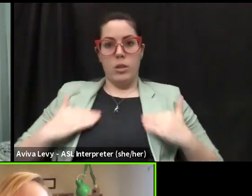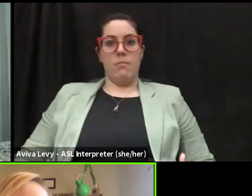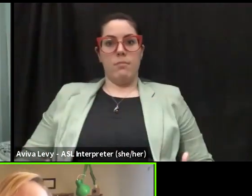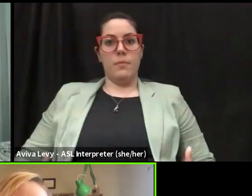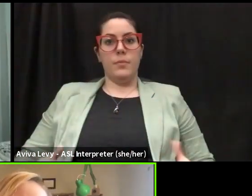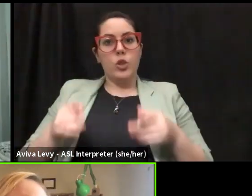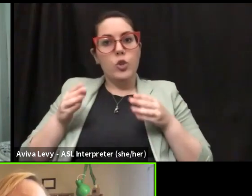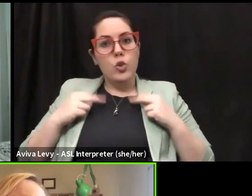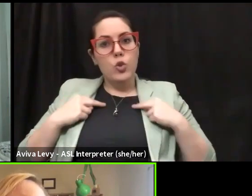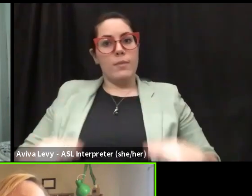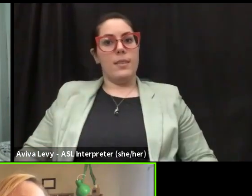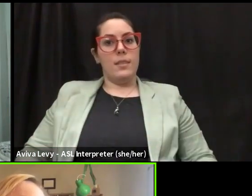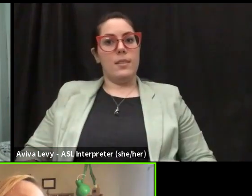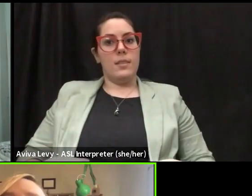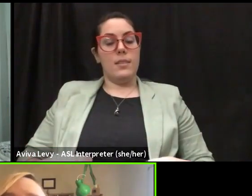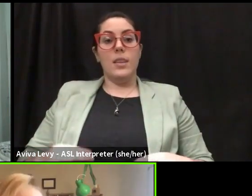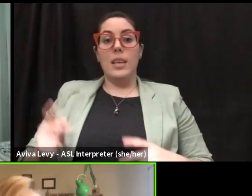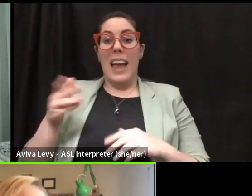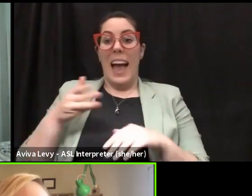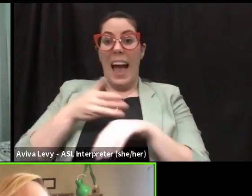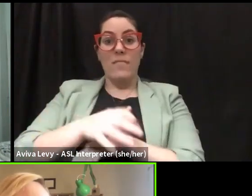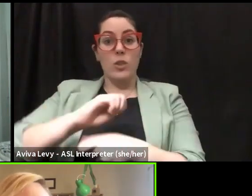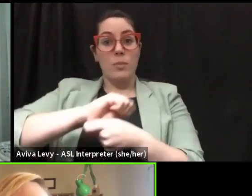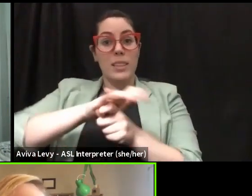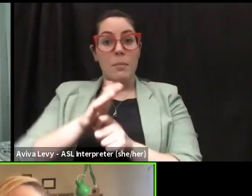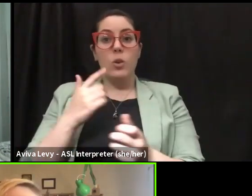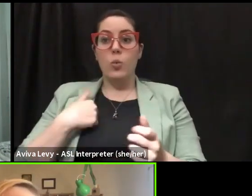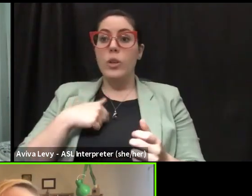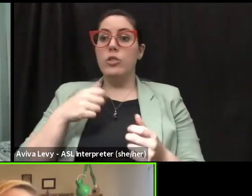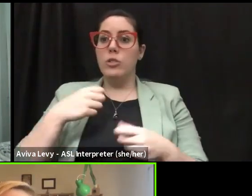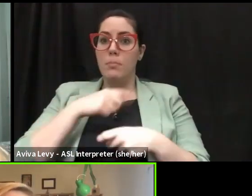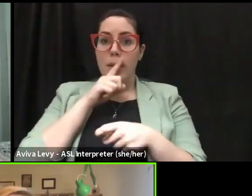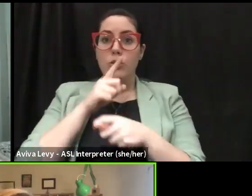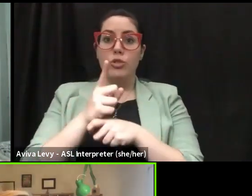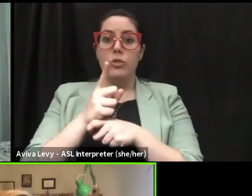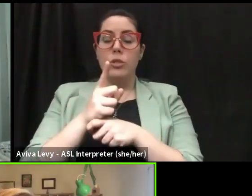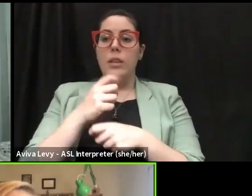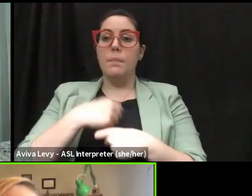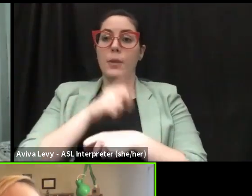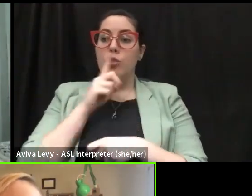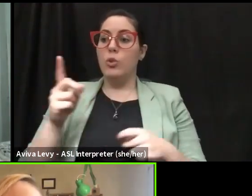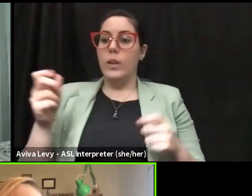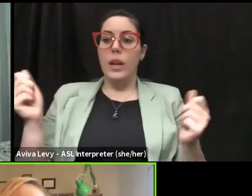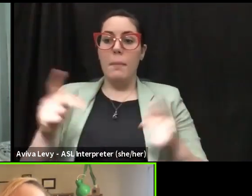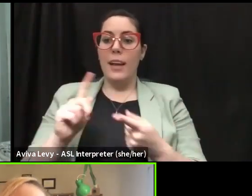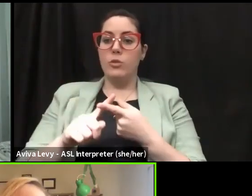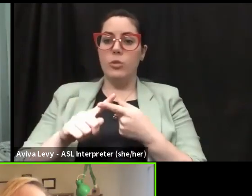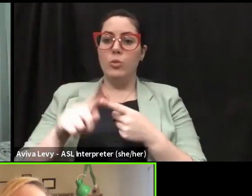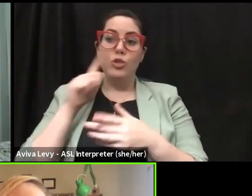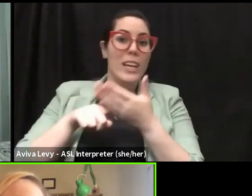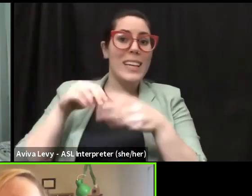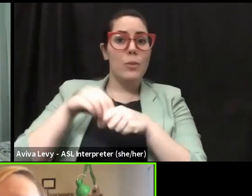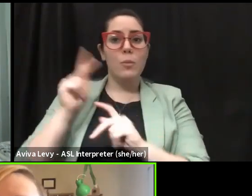up in actors, that we close it at the end, that we bookmark it, and making sure to leave this practice of regrounding into